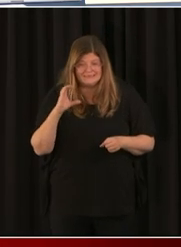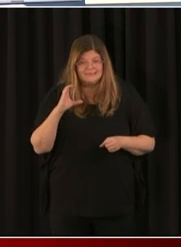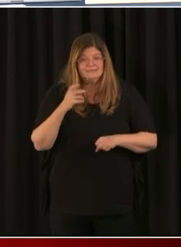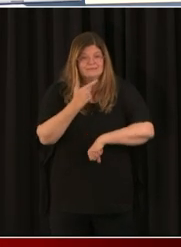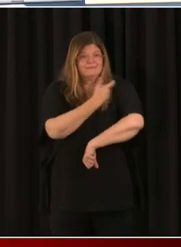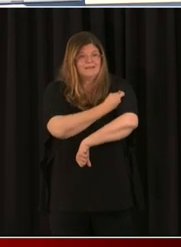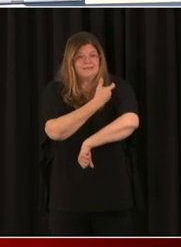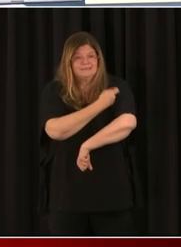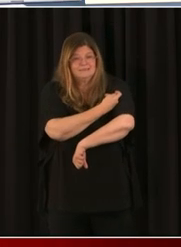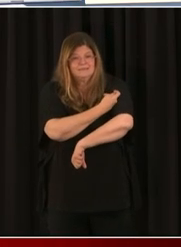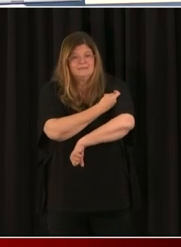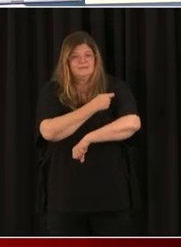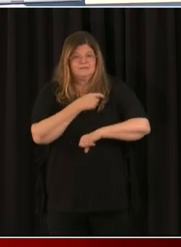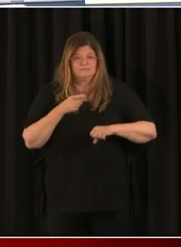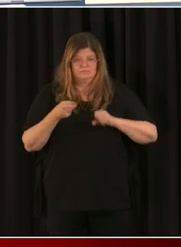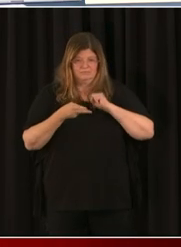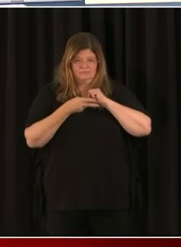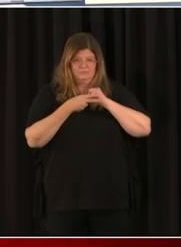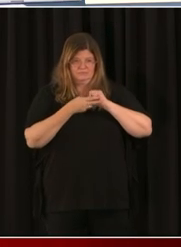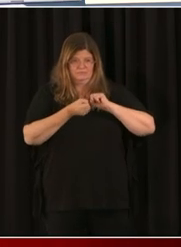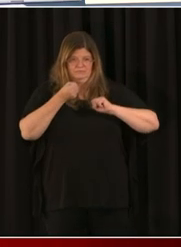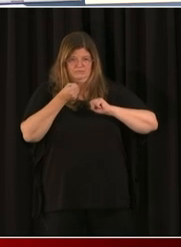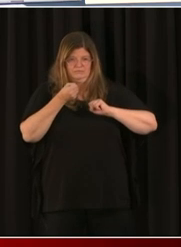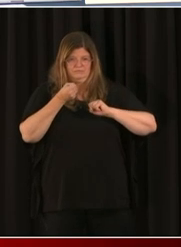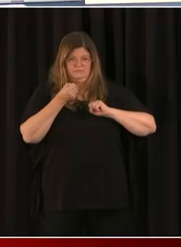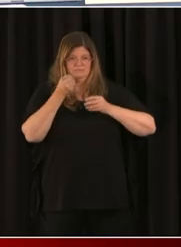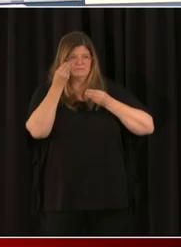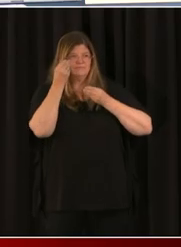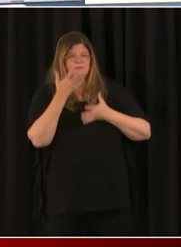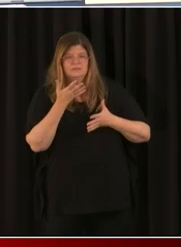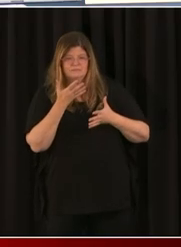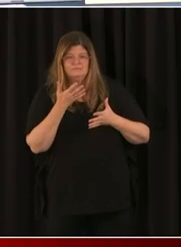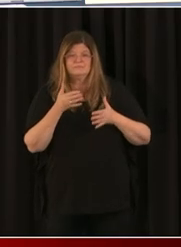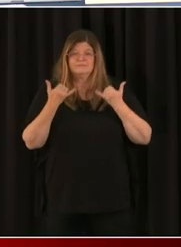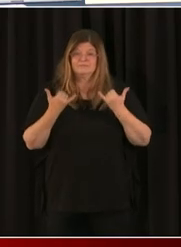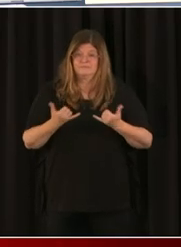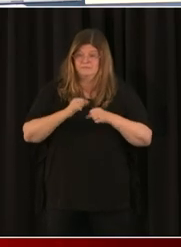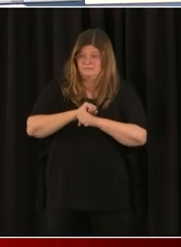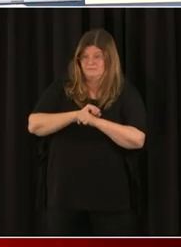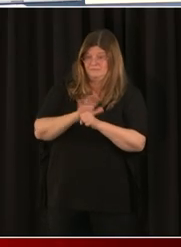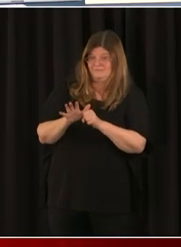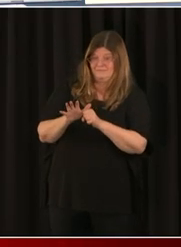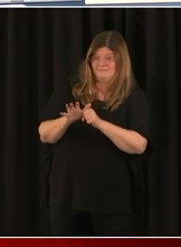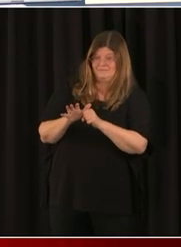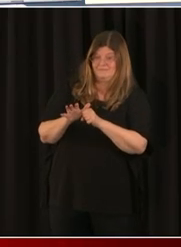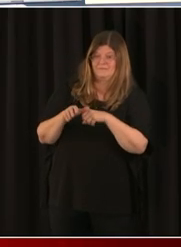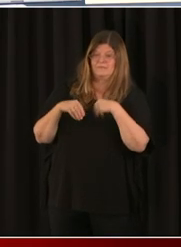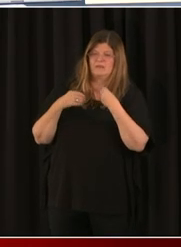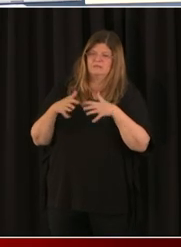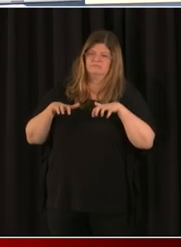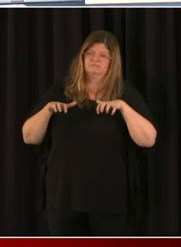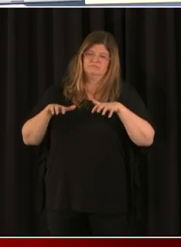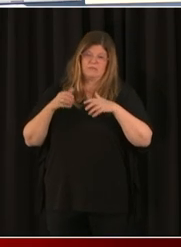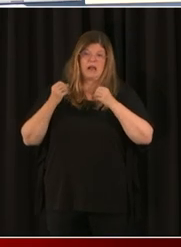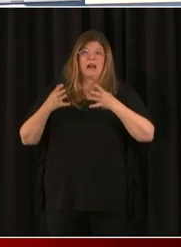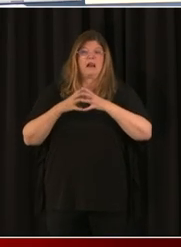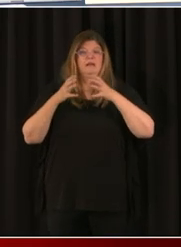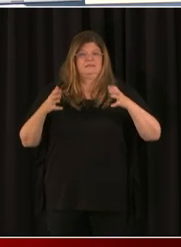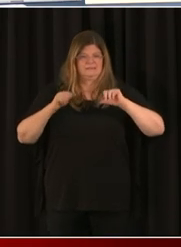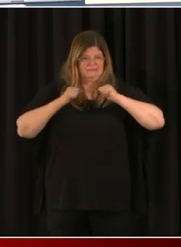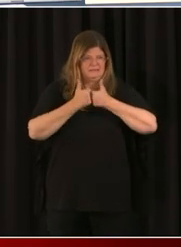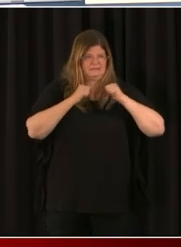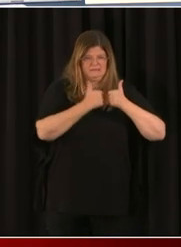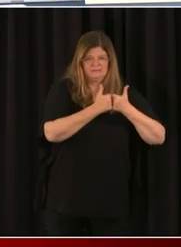rich repository of vaccination information. While COVID-19 has presented a number of challenges for our